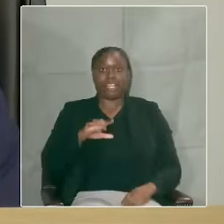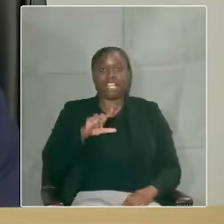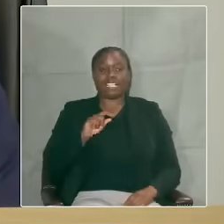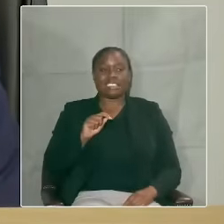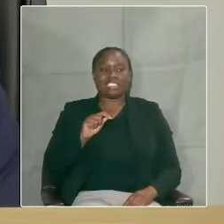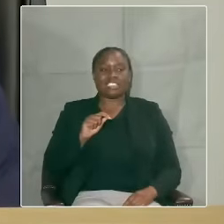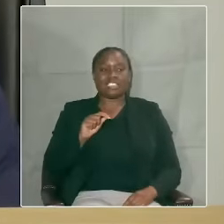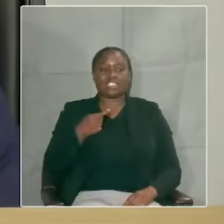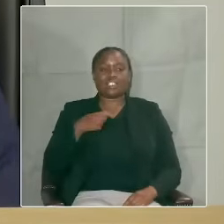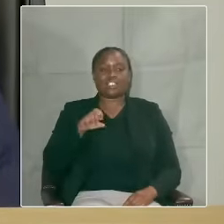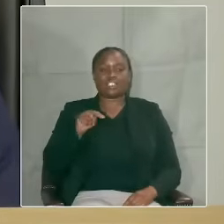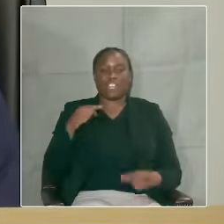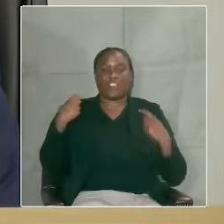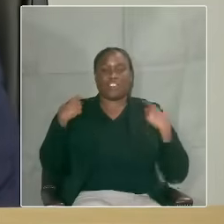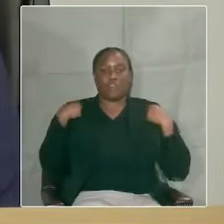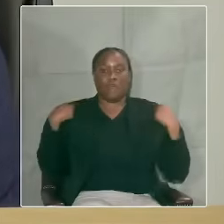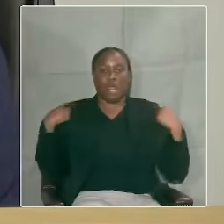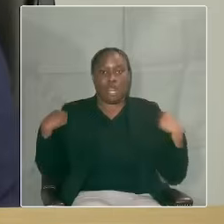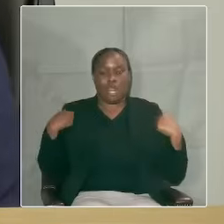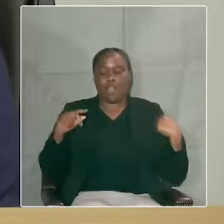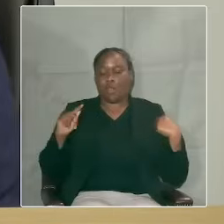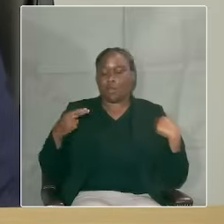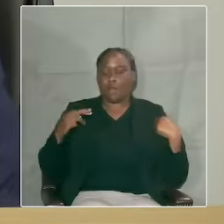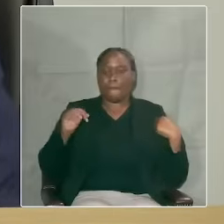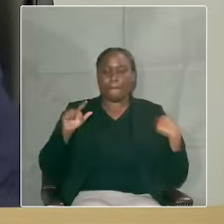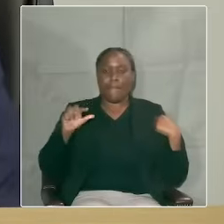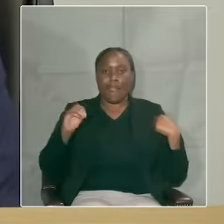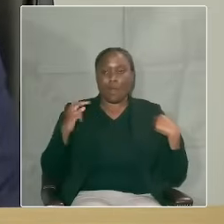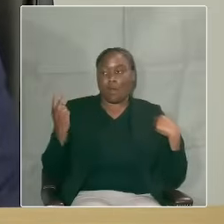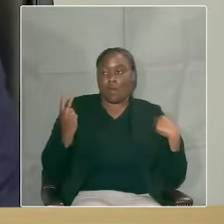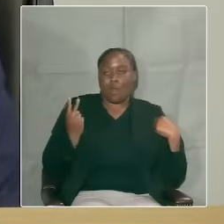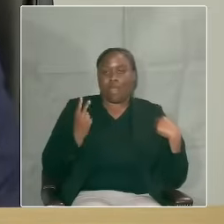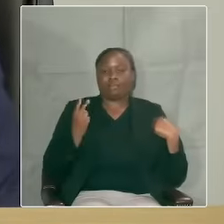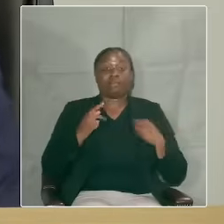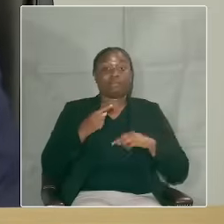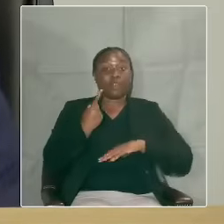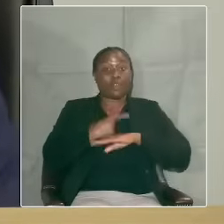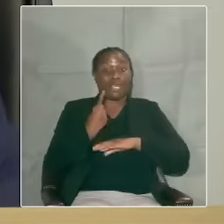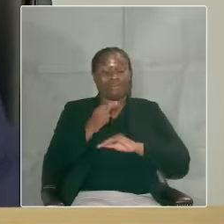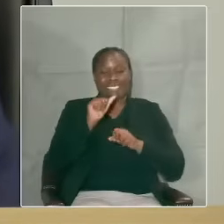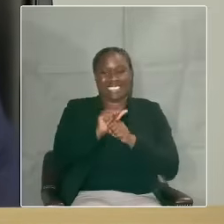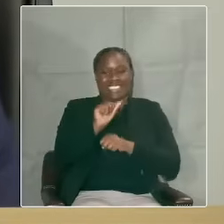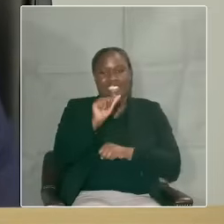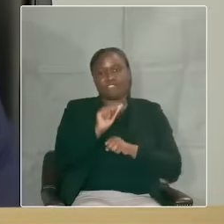Lieutenant General Tumisani Kumalo and myself, which is the 16th of January,